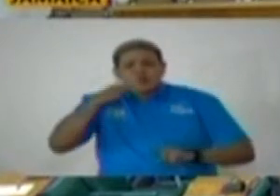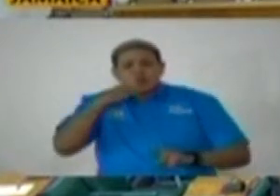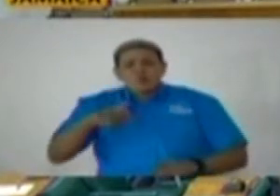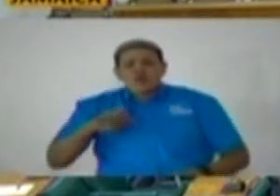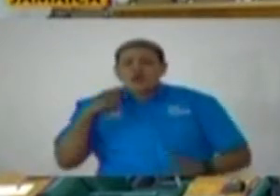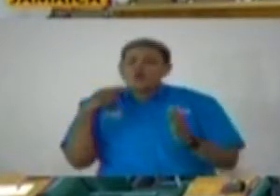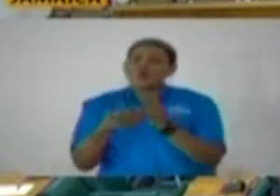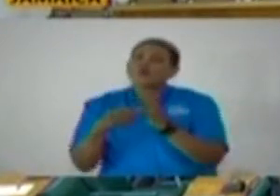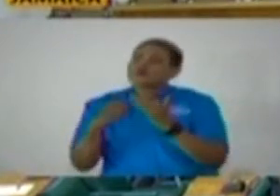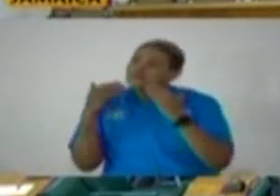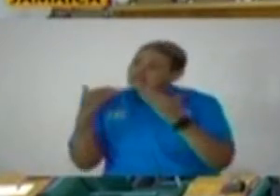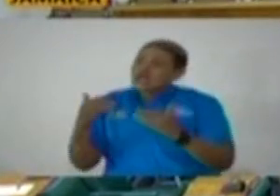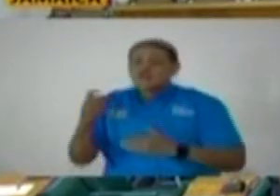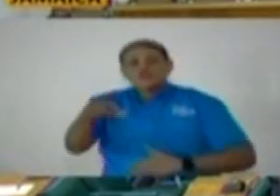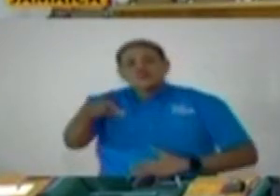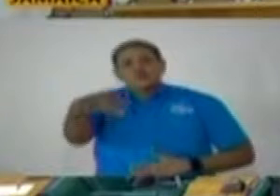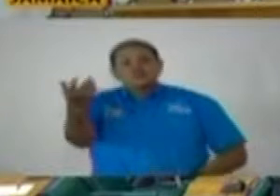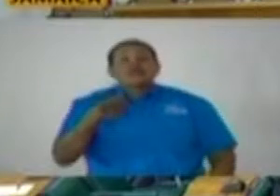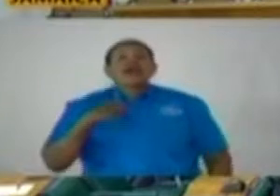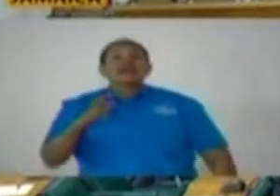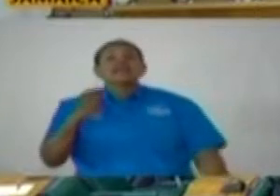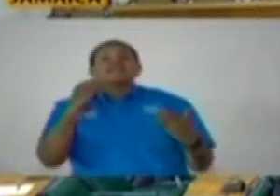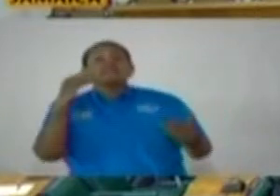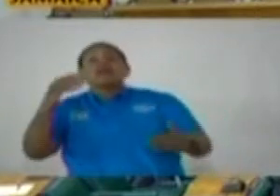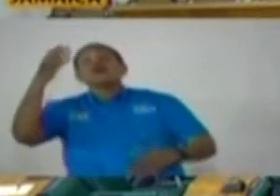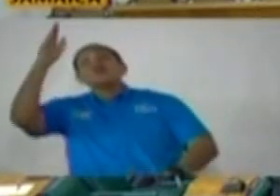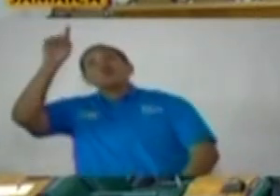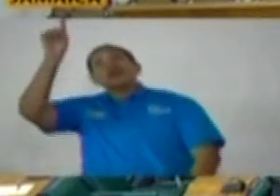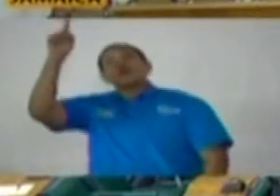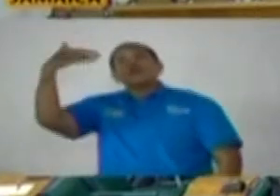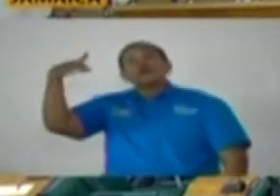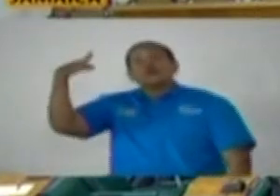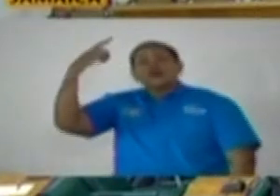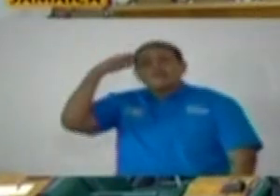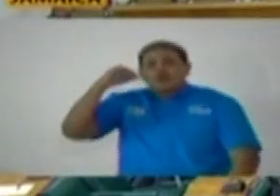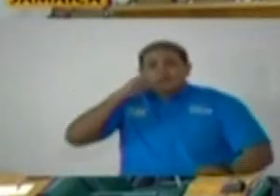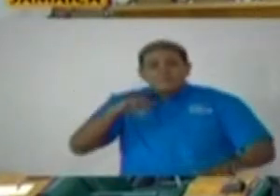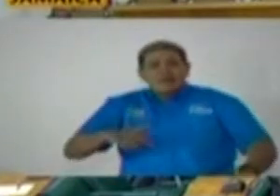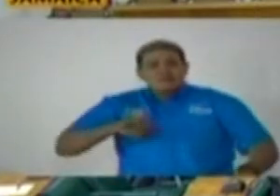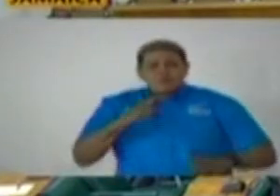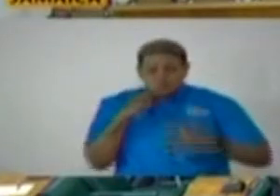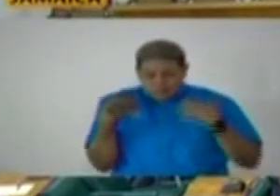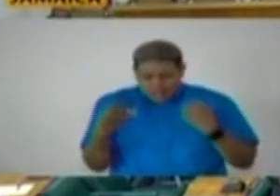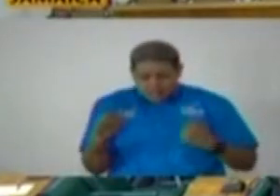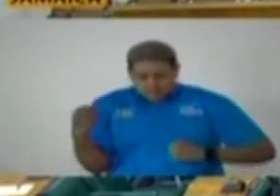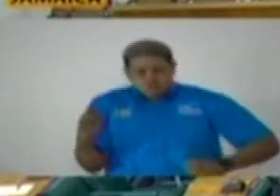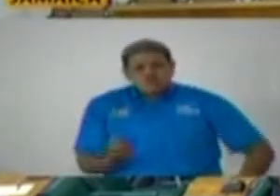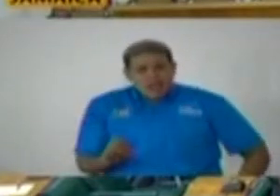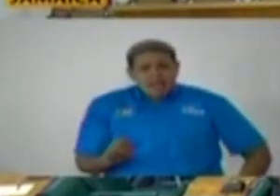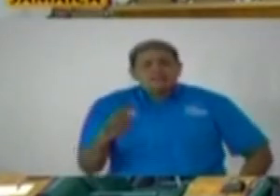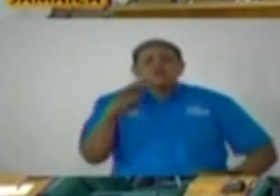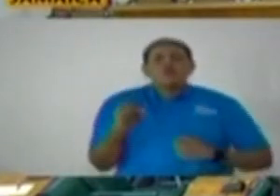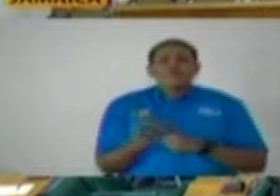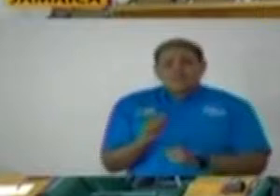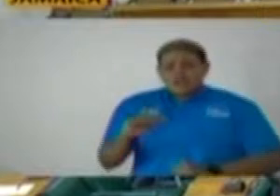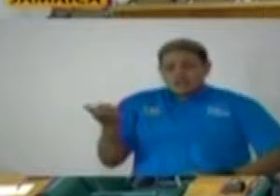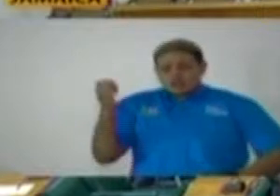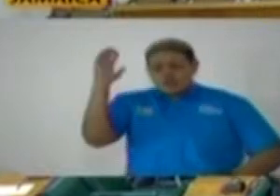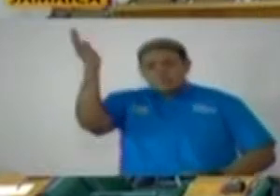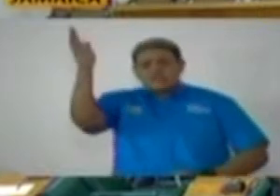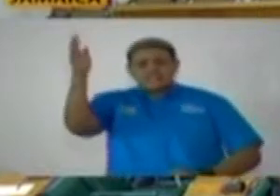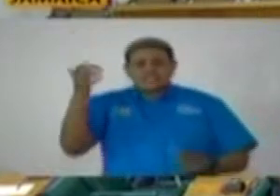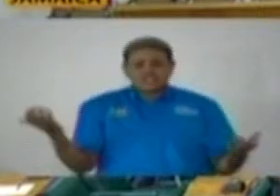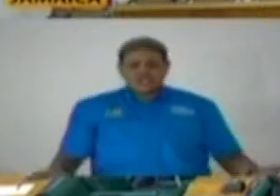owe gratitude. I give thanks to the Almighty for blessing me with health and strength to make another